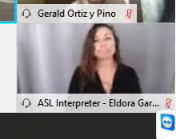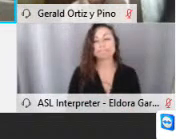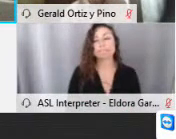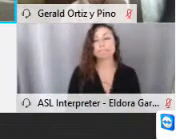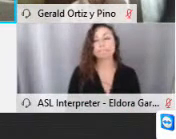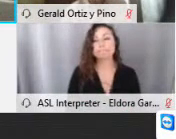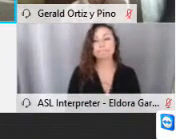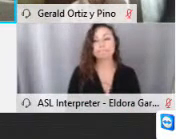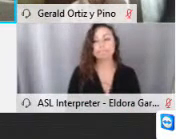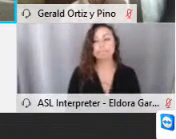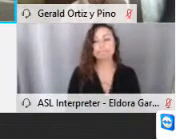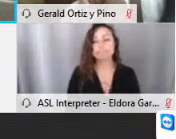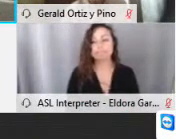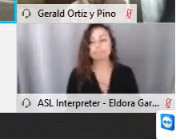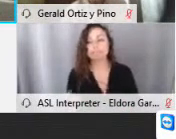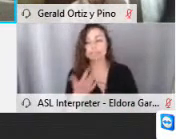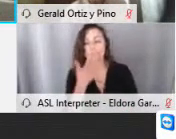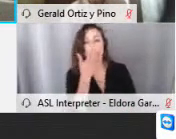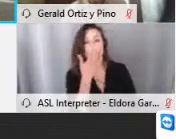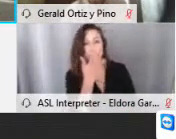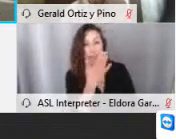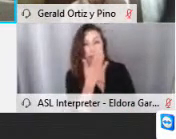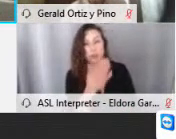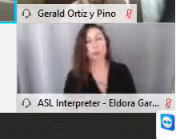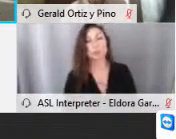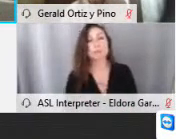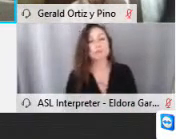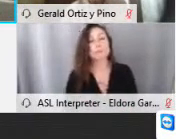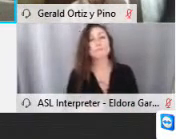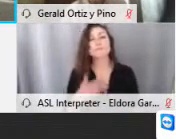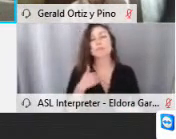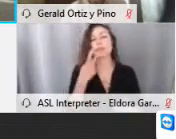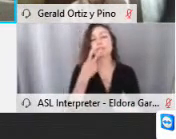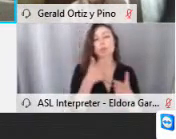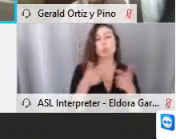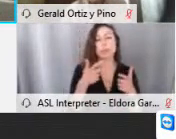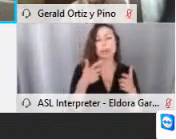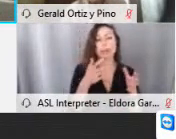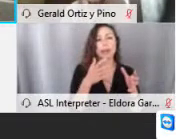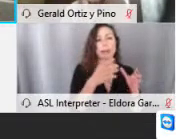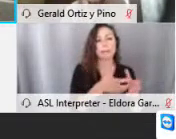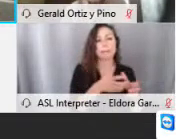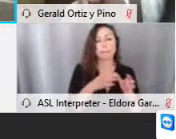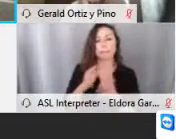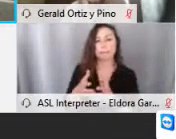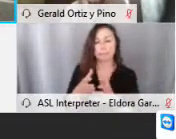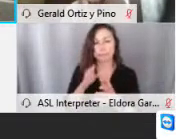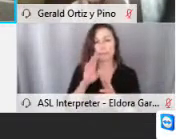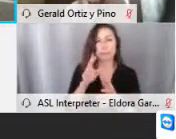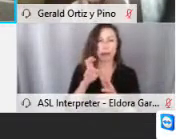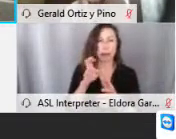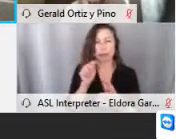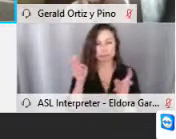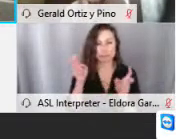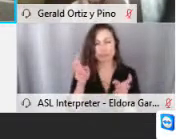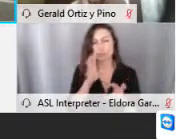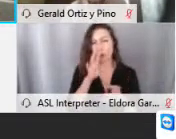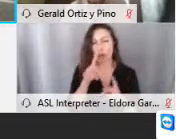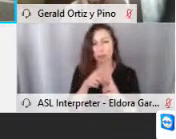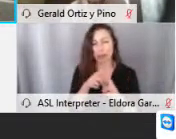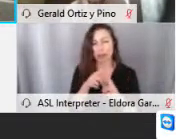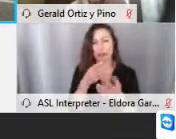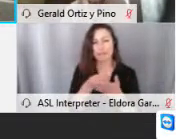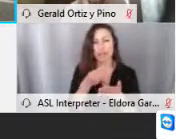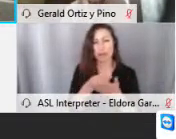Thank you. Okay, so there are 2 big buckets that we can talk about when we talk about the federal